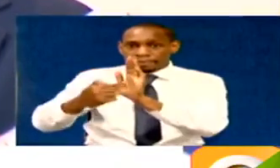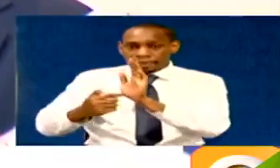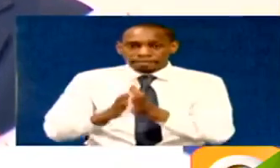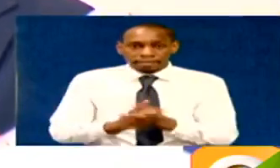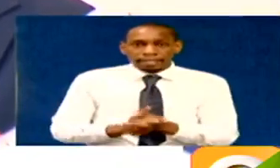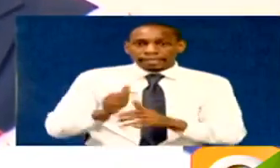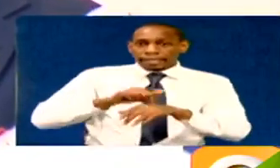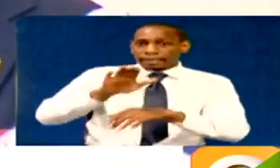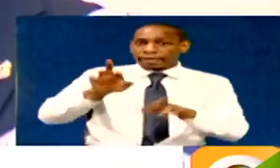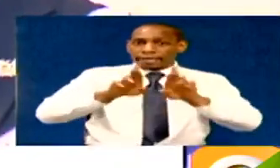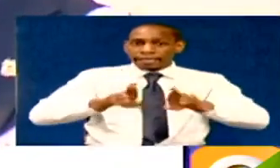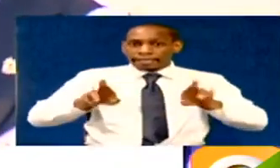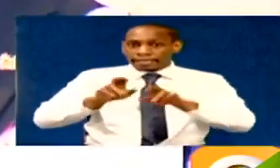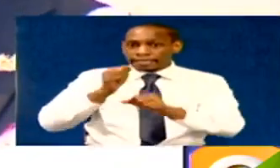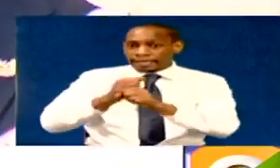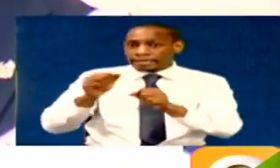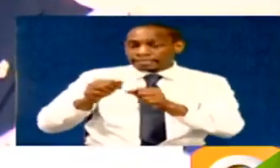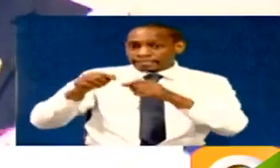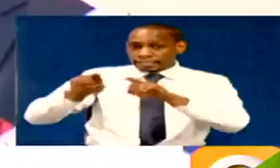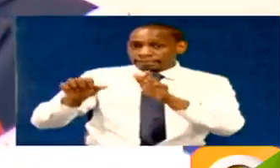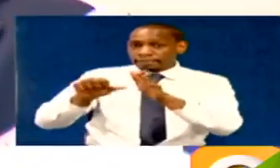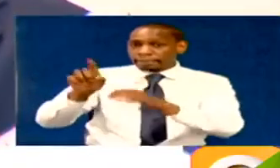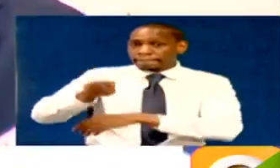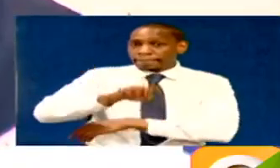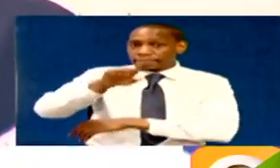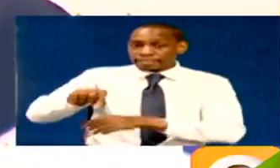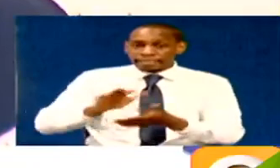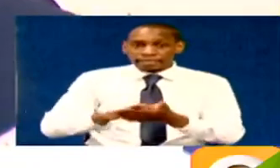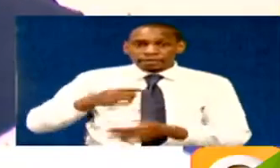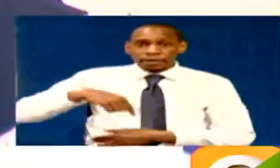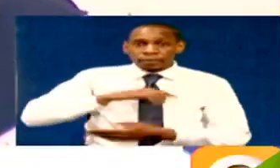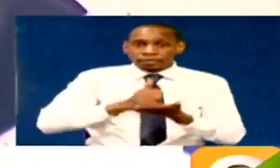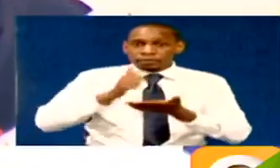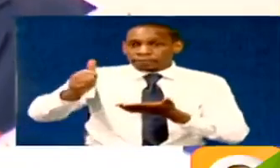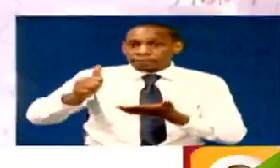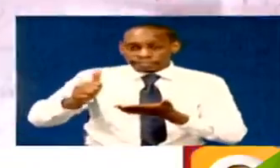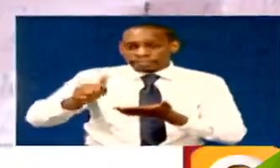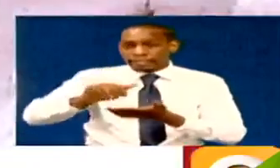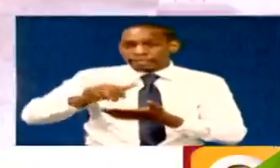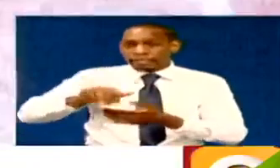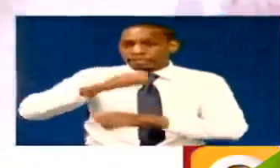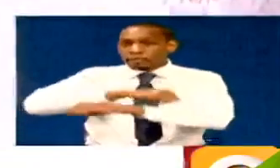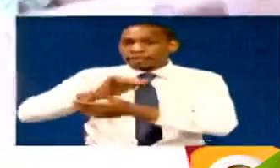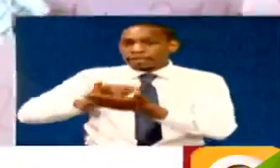So when you have already committed suicide yourself, we shall place you where you did not choose.